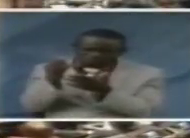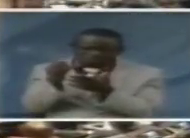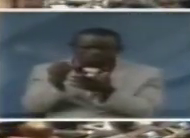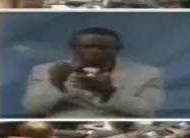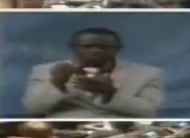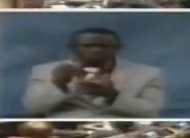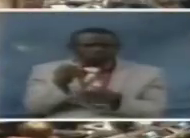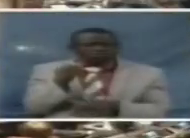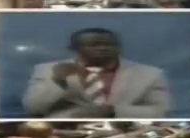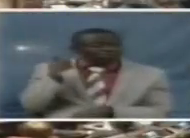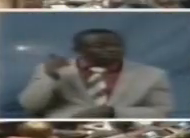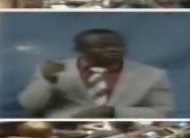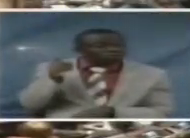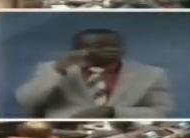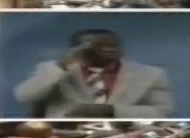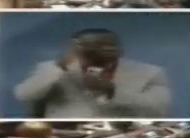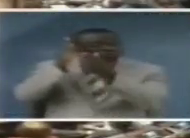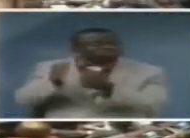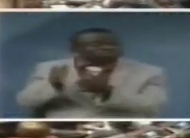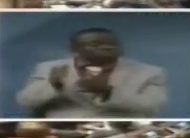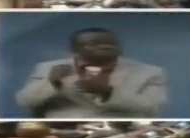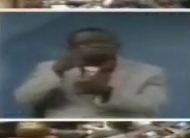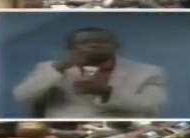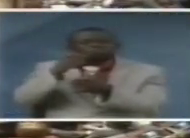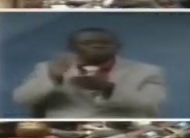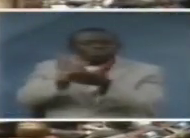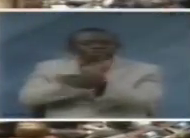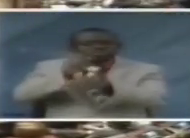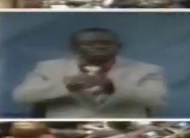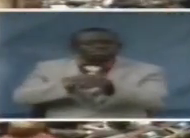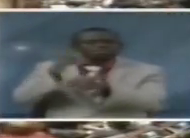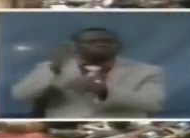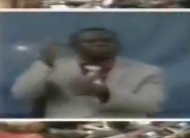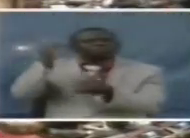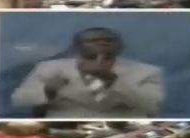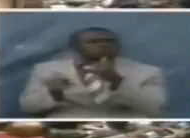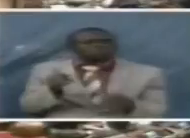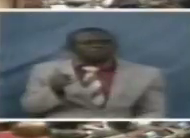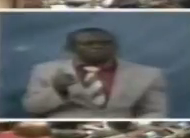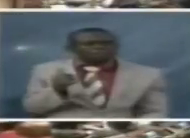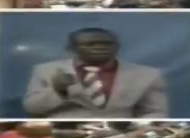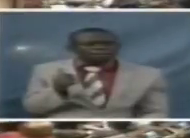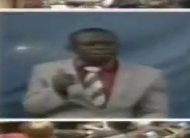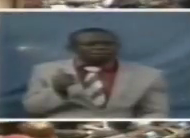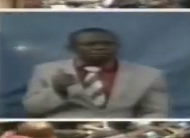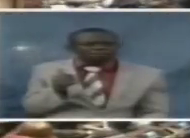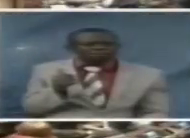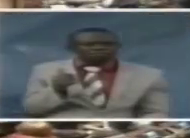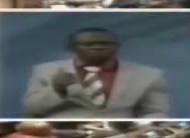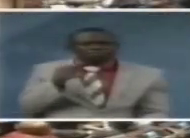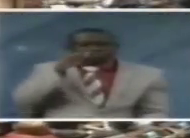therefore remain... Honorable Mr. Speaker. Just give me a minute. Let the minister conclude in silence.